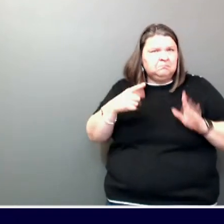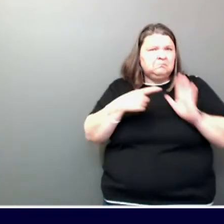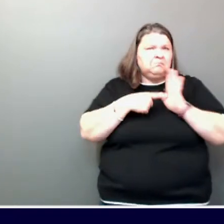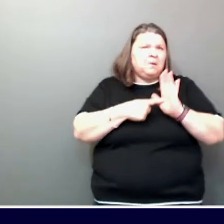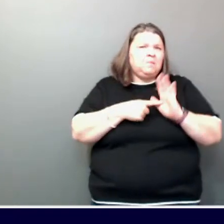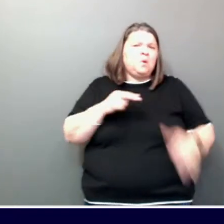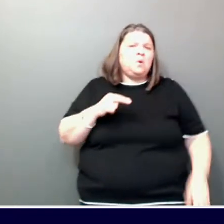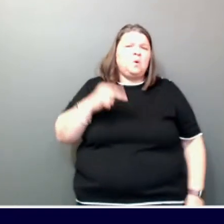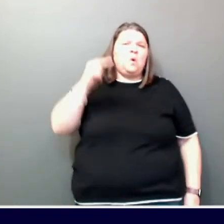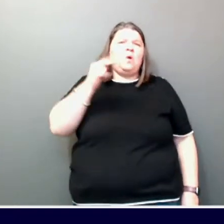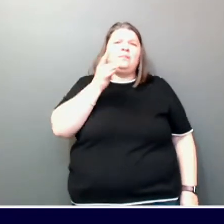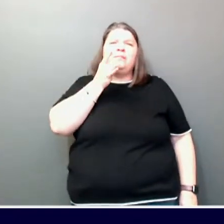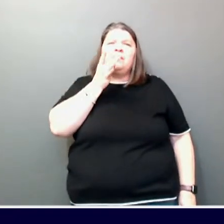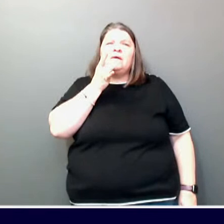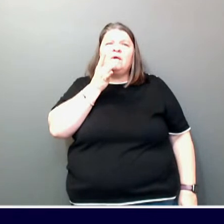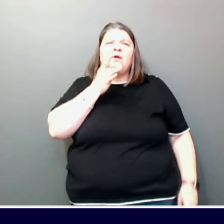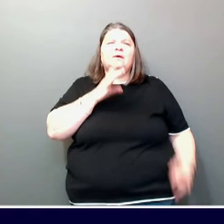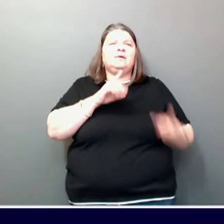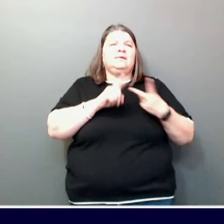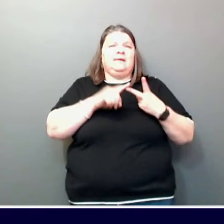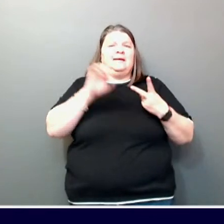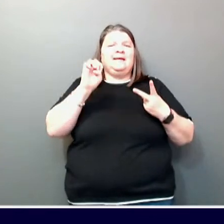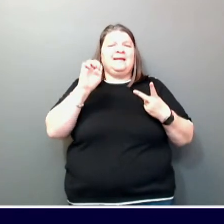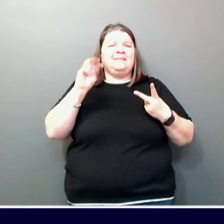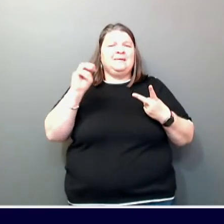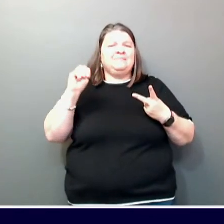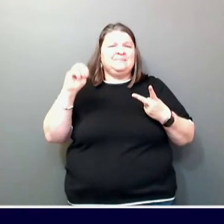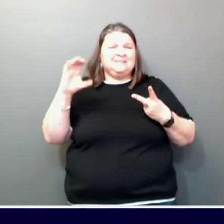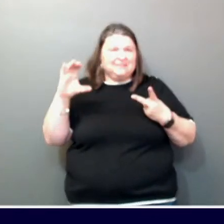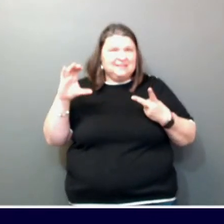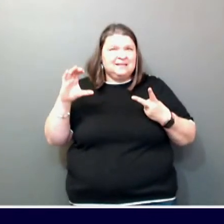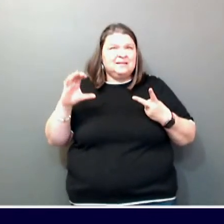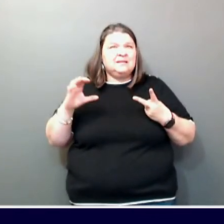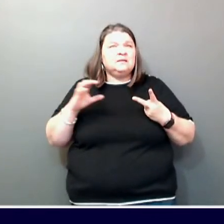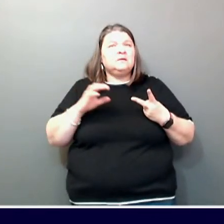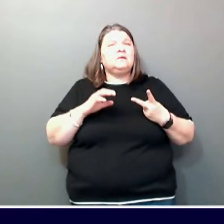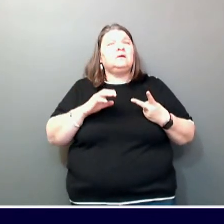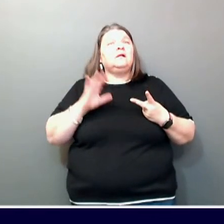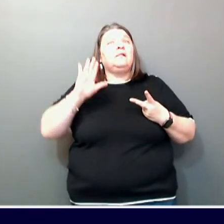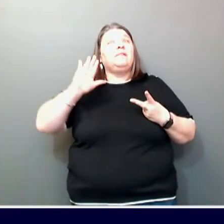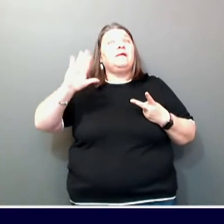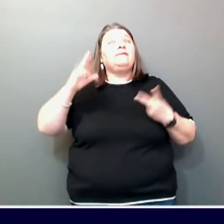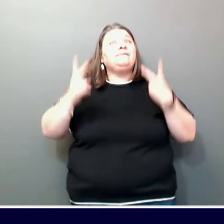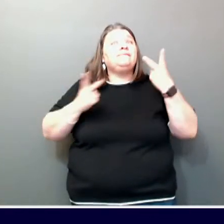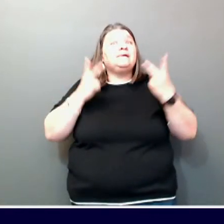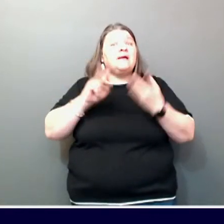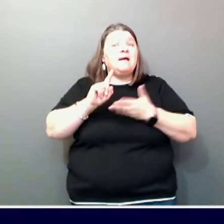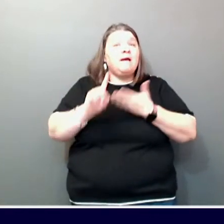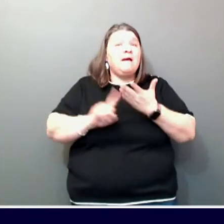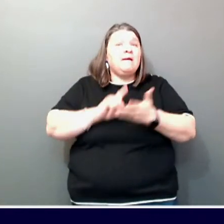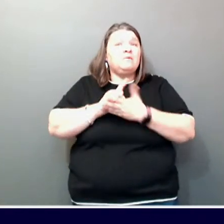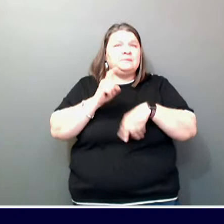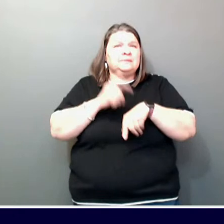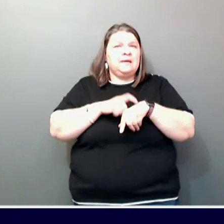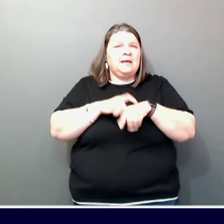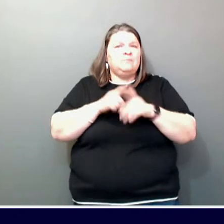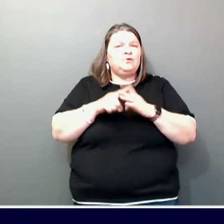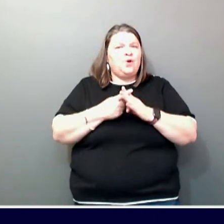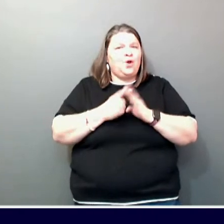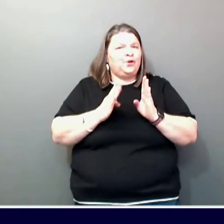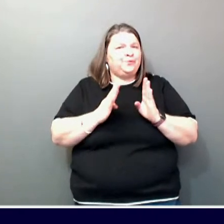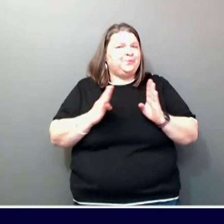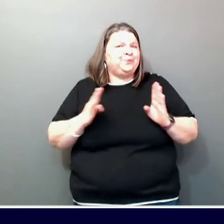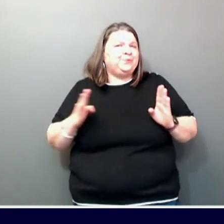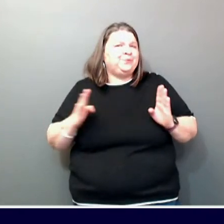Eastern Maine Medical, the window of visitation became much wider now than it had been.